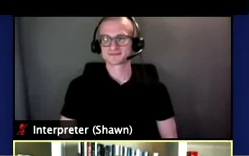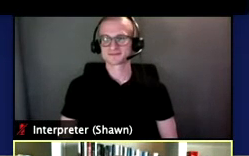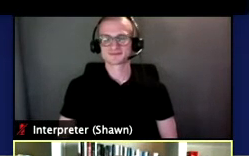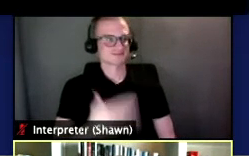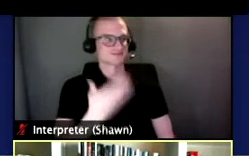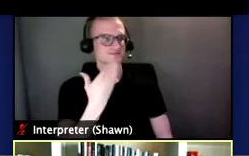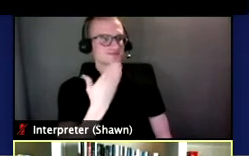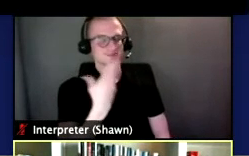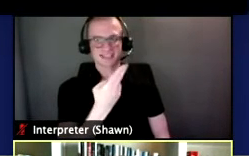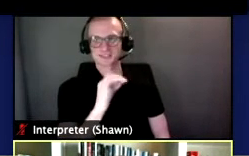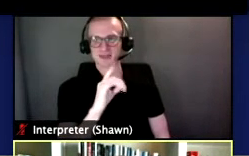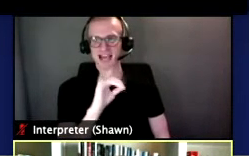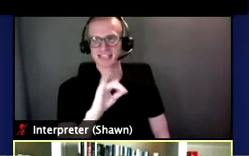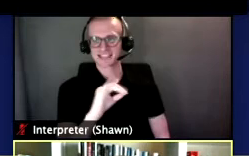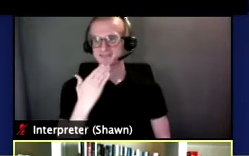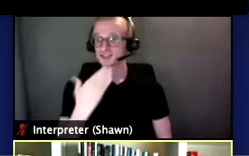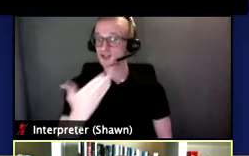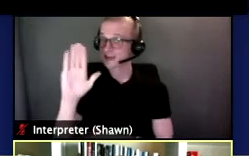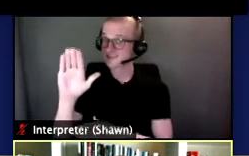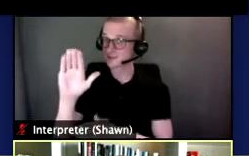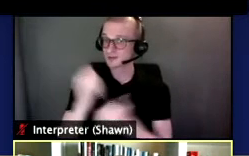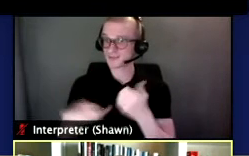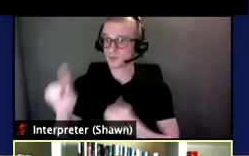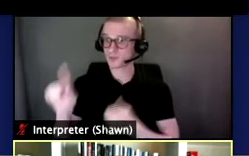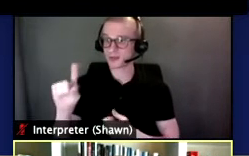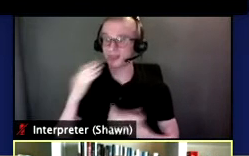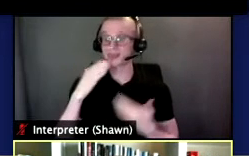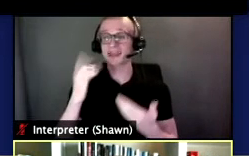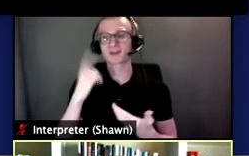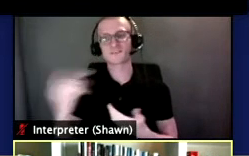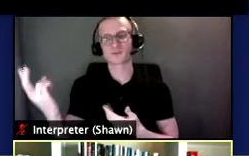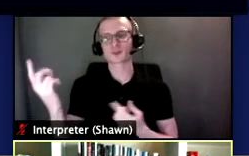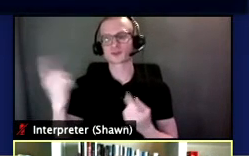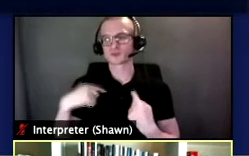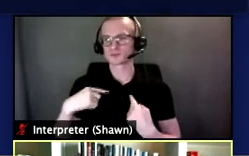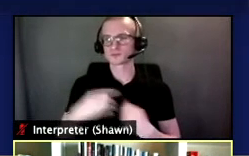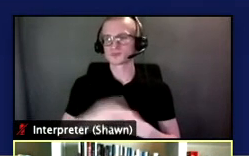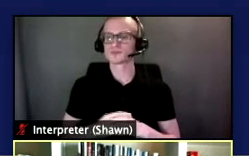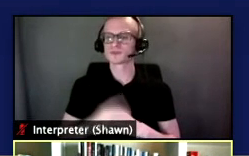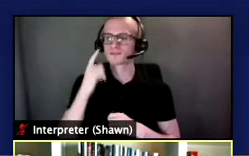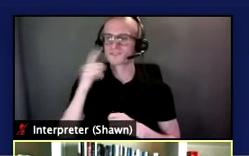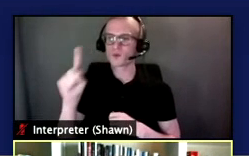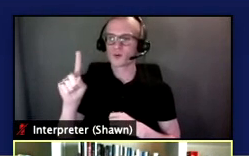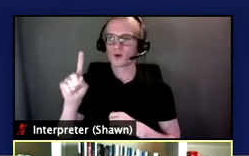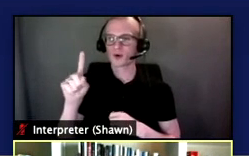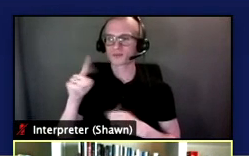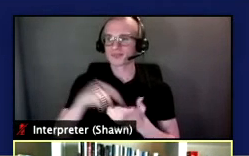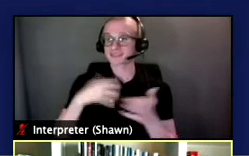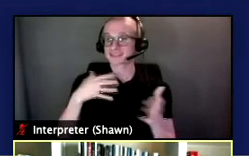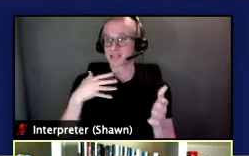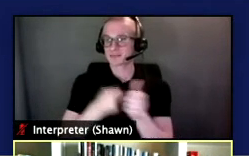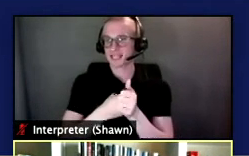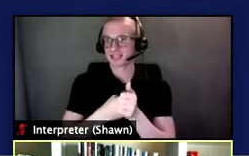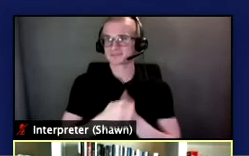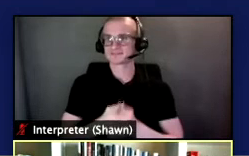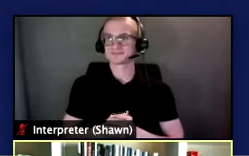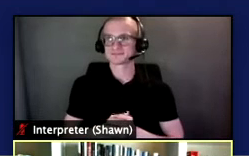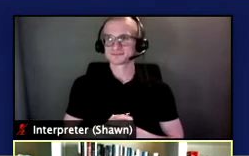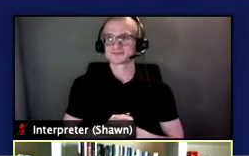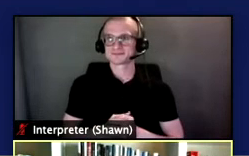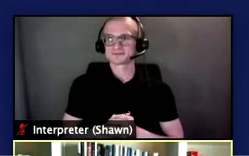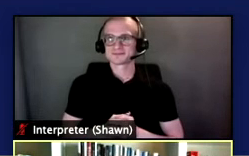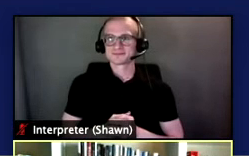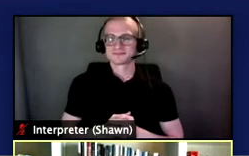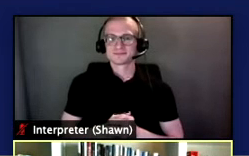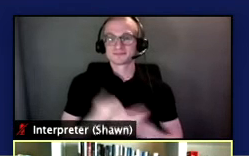Thanks, Heidi, and good afternoon, everybody. Thank you for being here for this update. Well, today